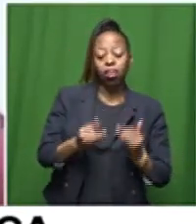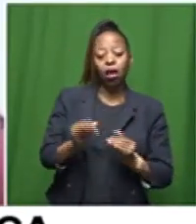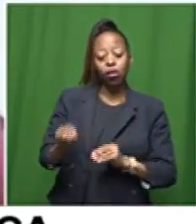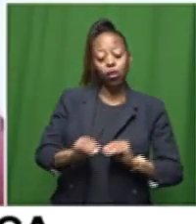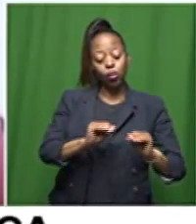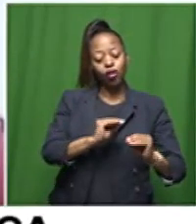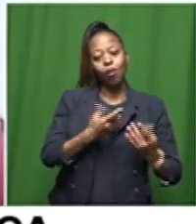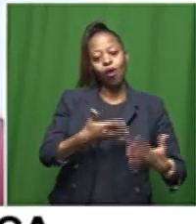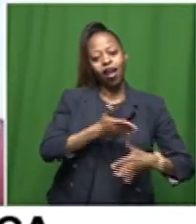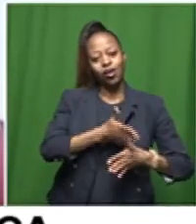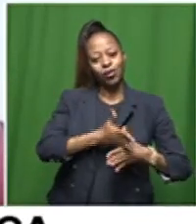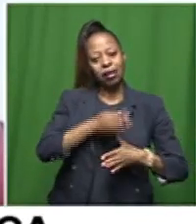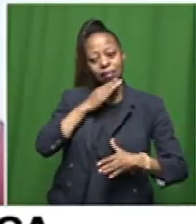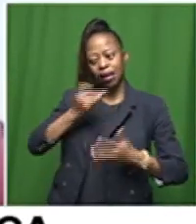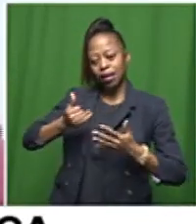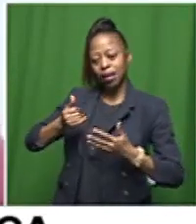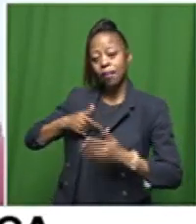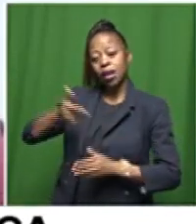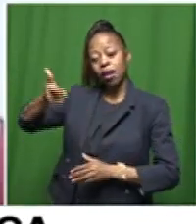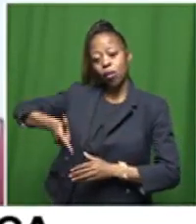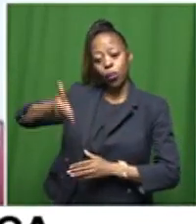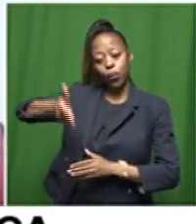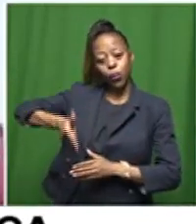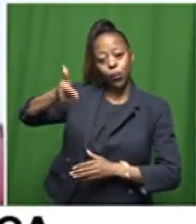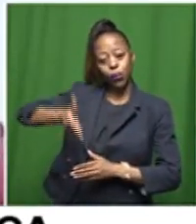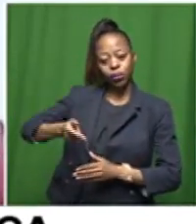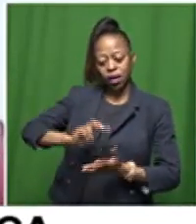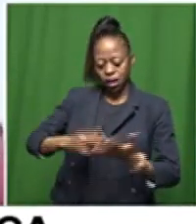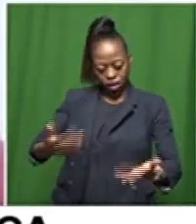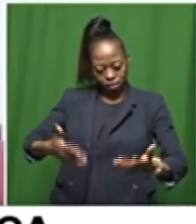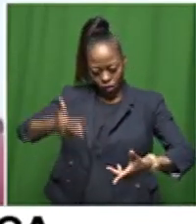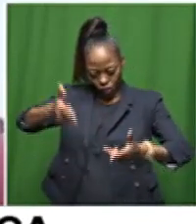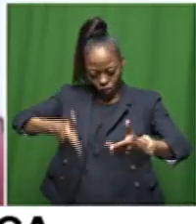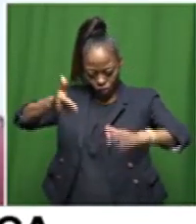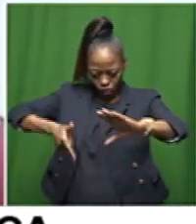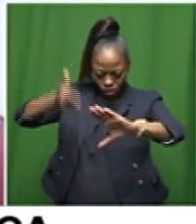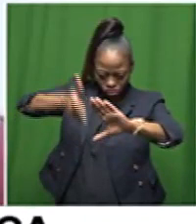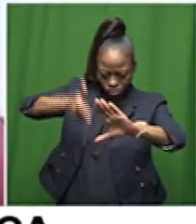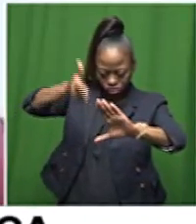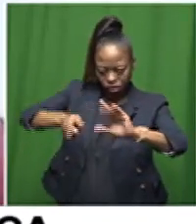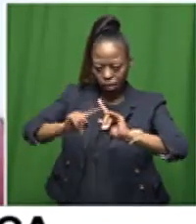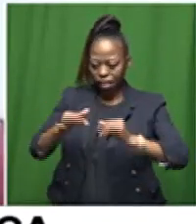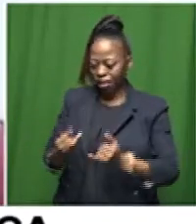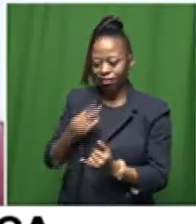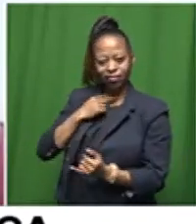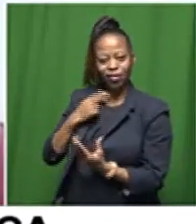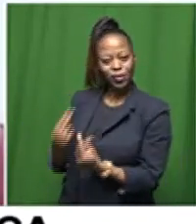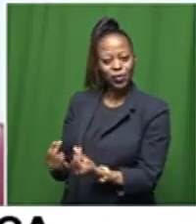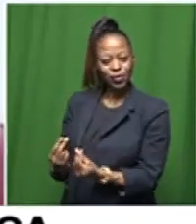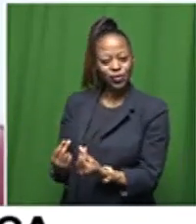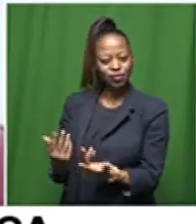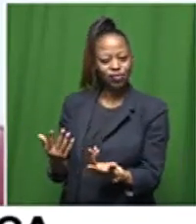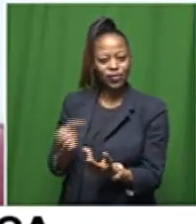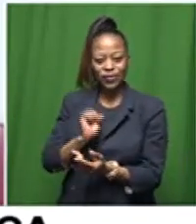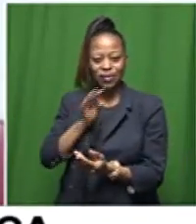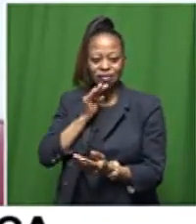duty job. I can't perform because I'm a welder. Welder needs both hands functioning. So At the moment, I can't do my job.